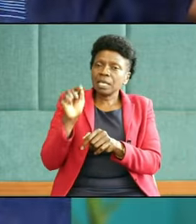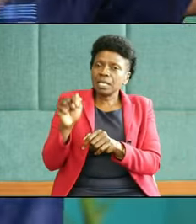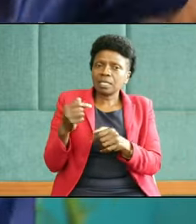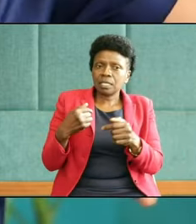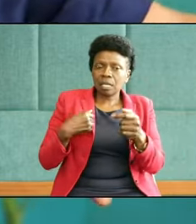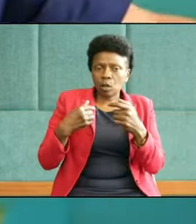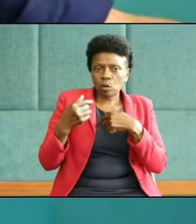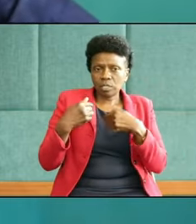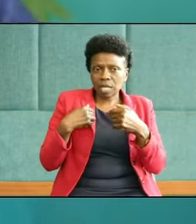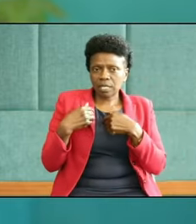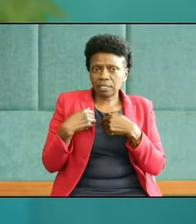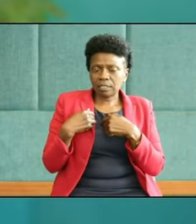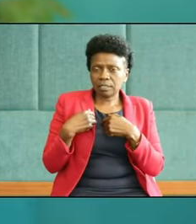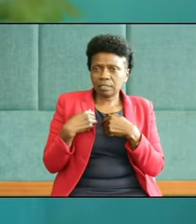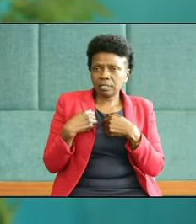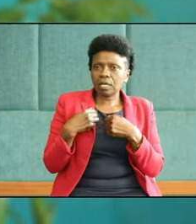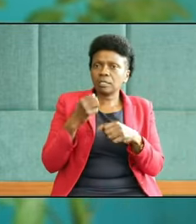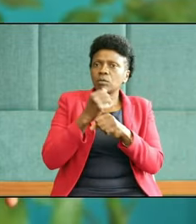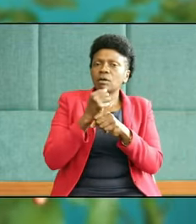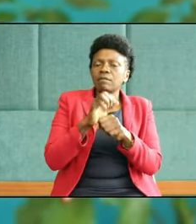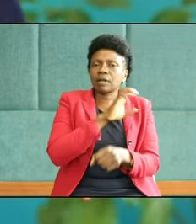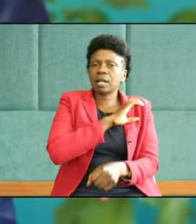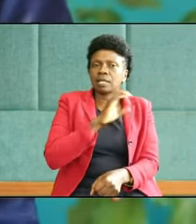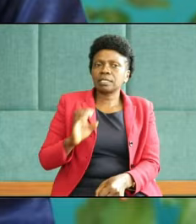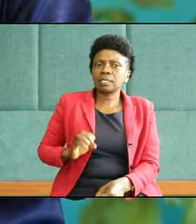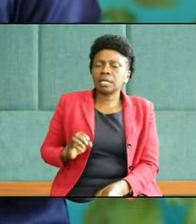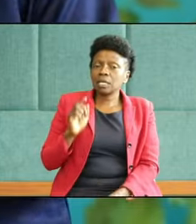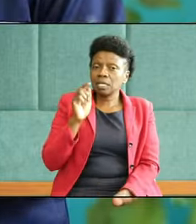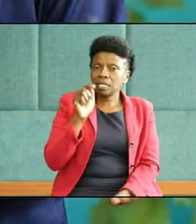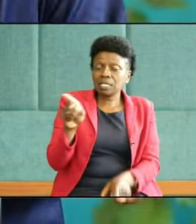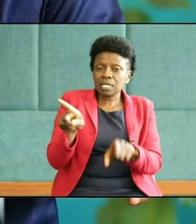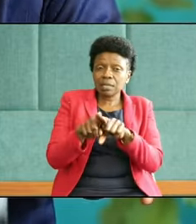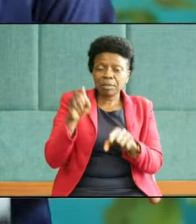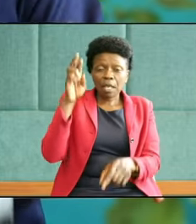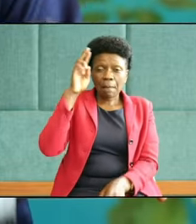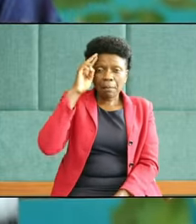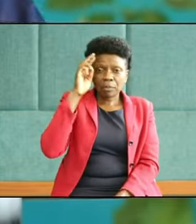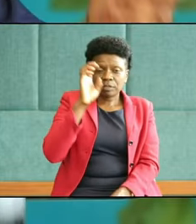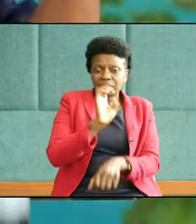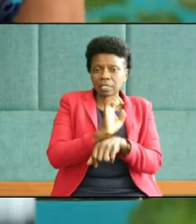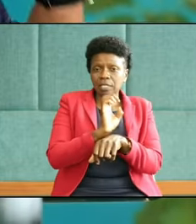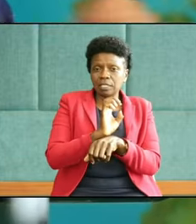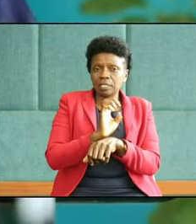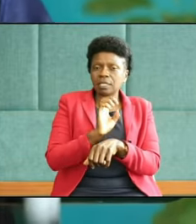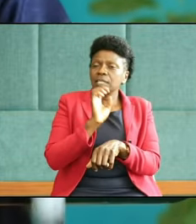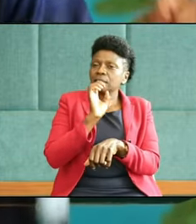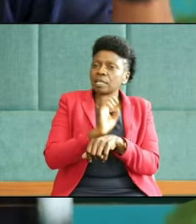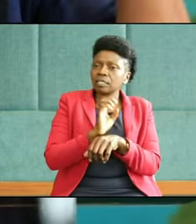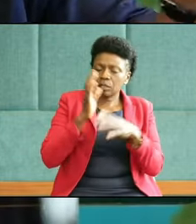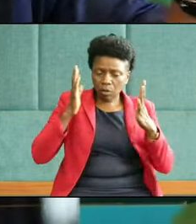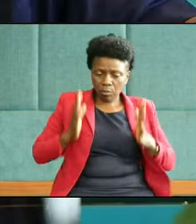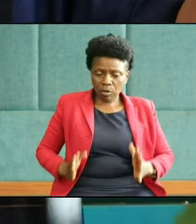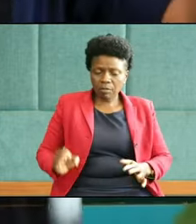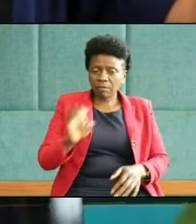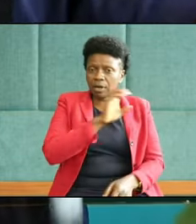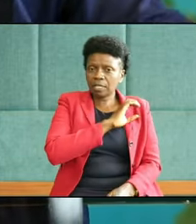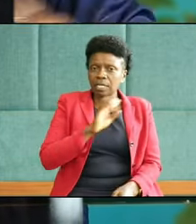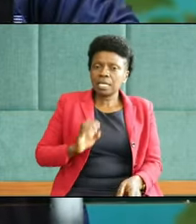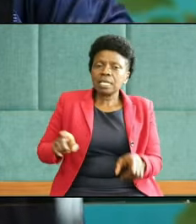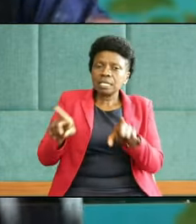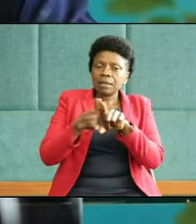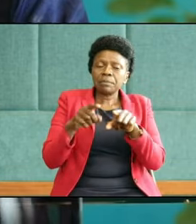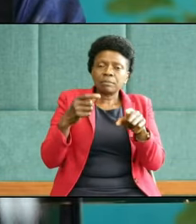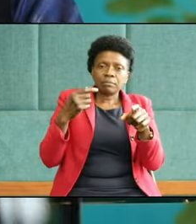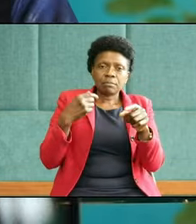the purpose of Christ, it must be the purpose of the church. I repeat, the church as the body of Christ has the same